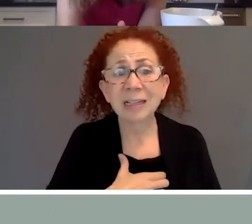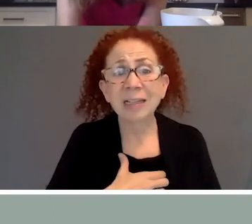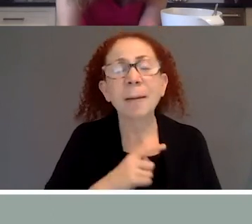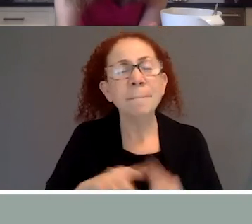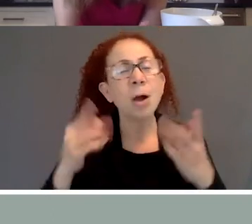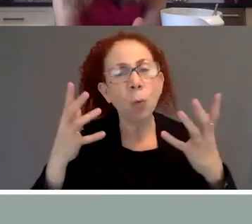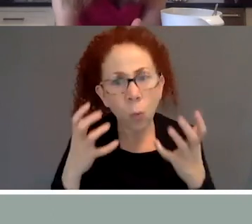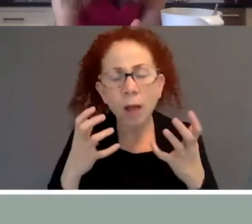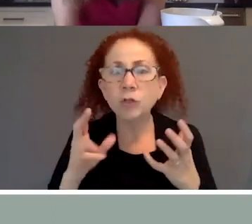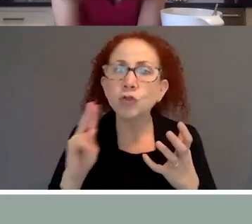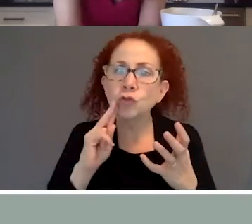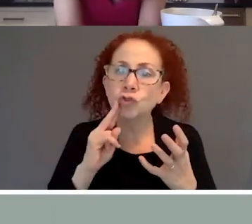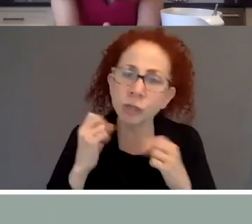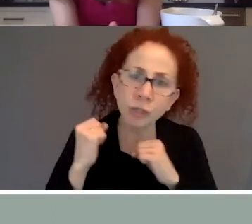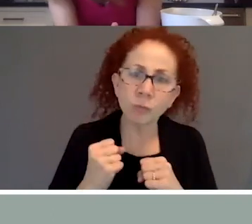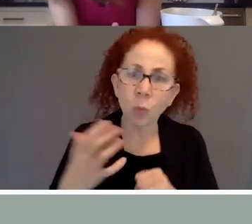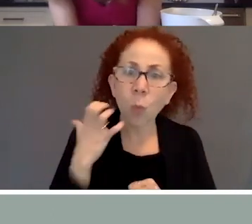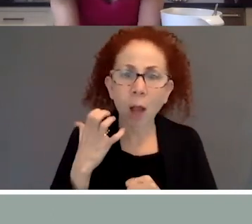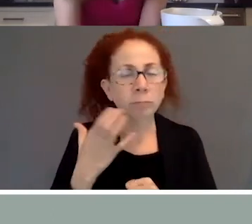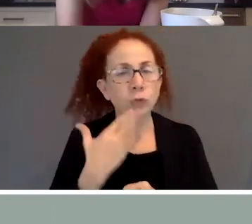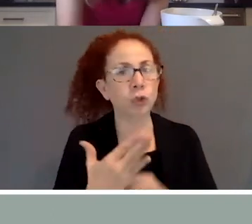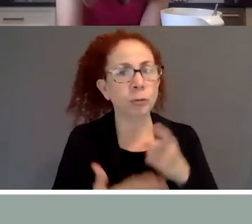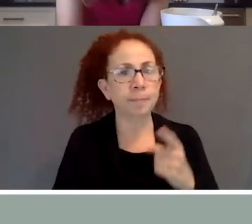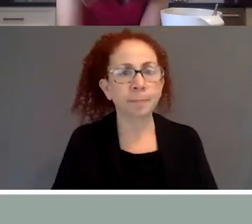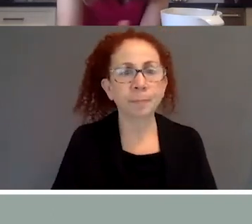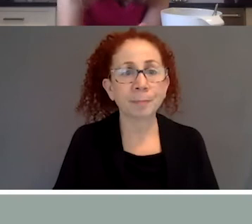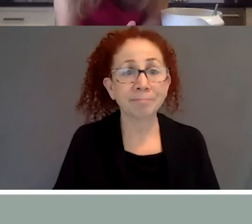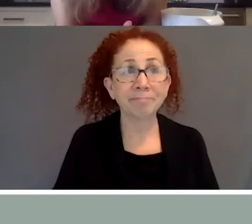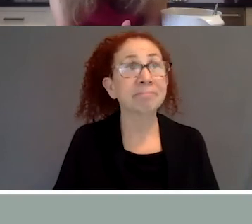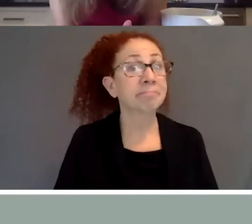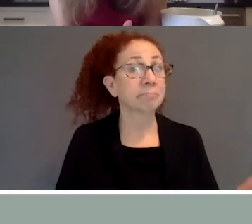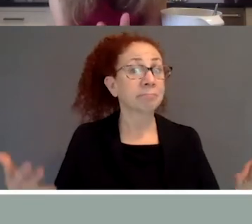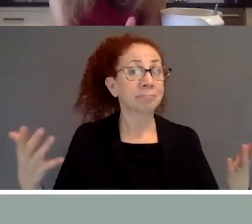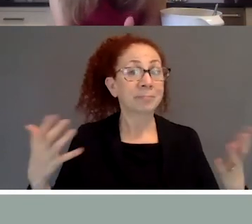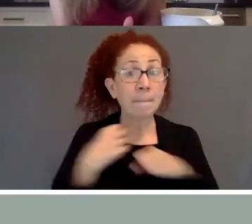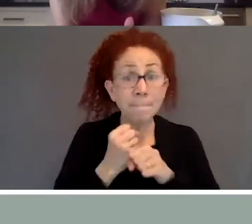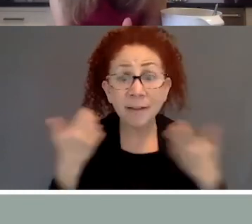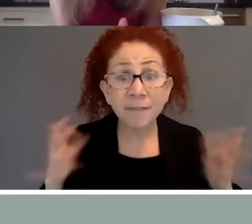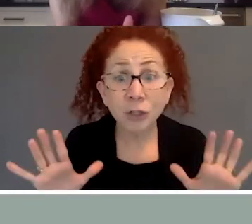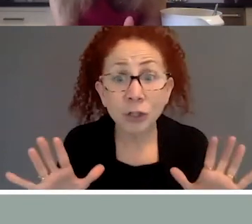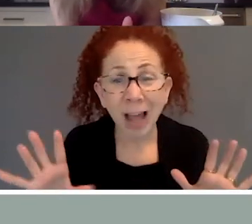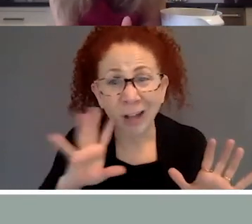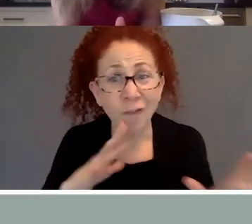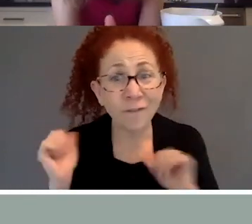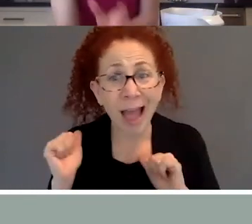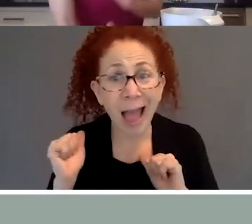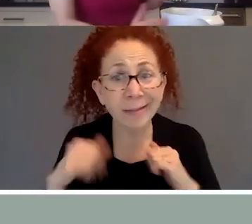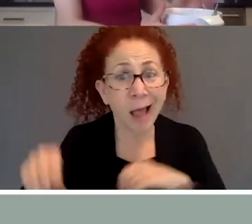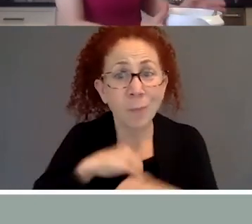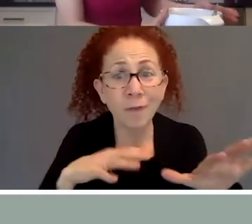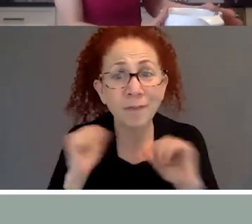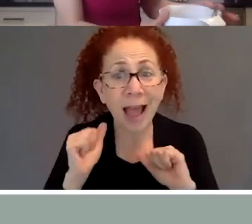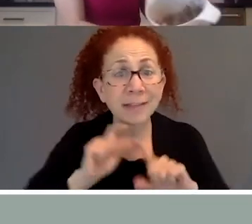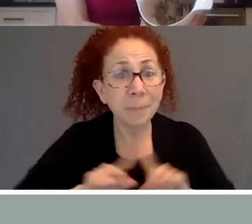lot of nutrients in. Okay. Did everybody make those? I talk fast. I move fast. But